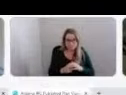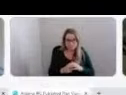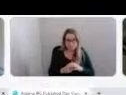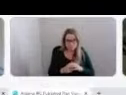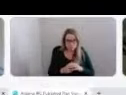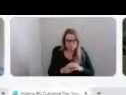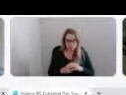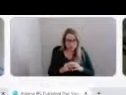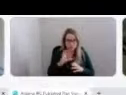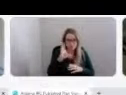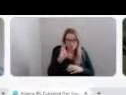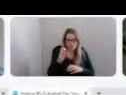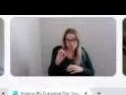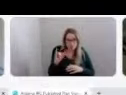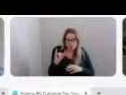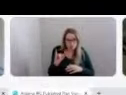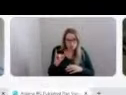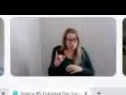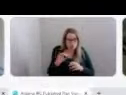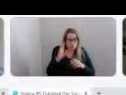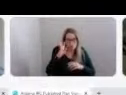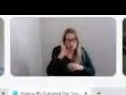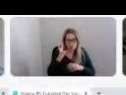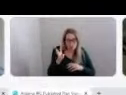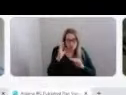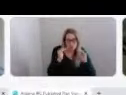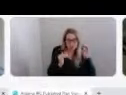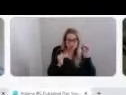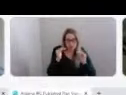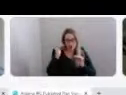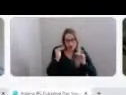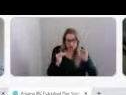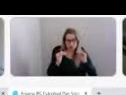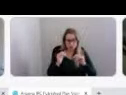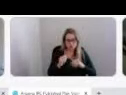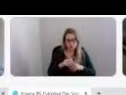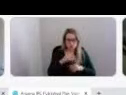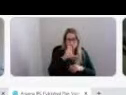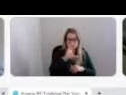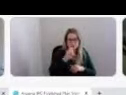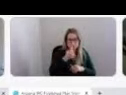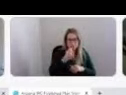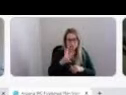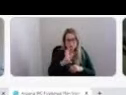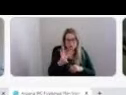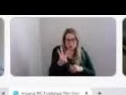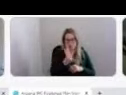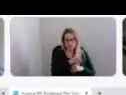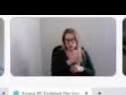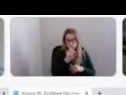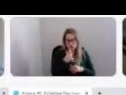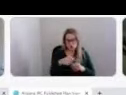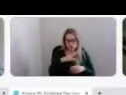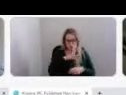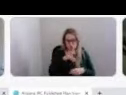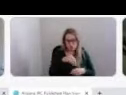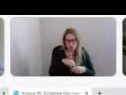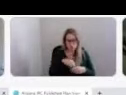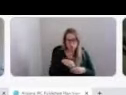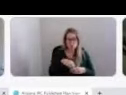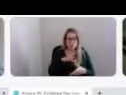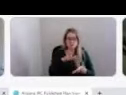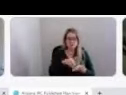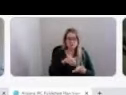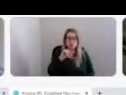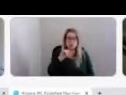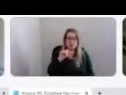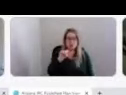coi it creates a counterbalance to the very conservative cd9 to the west which should also include central yavapai county as it